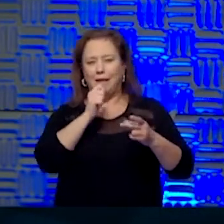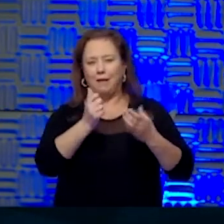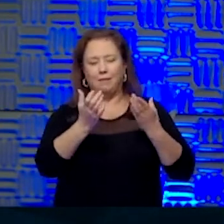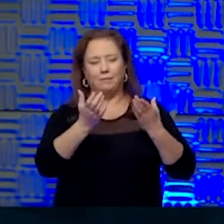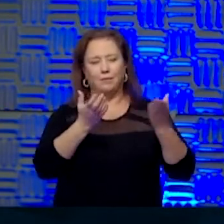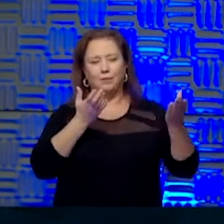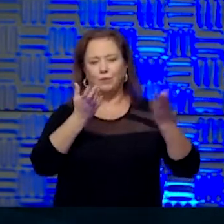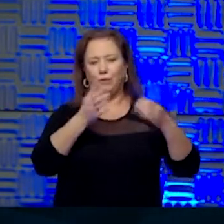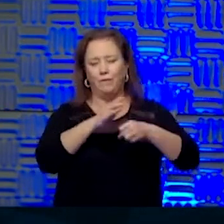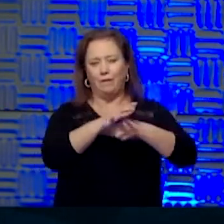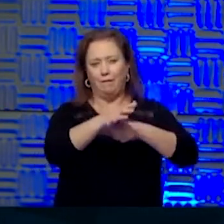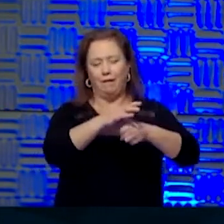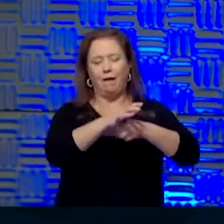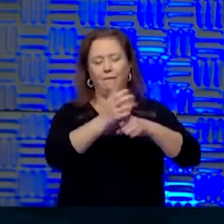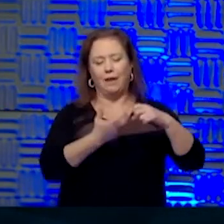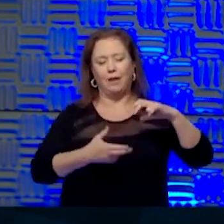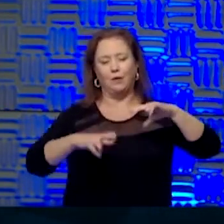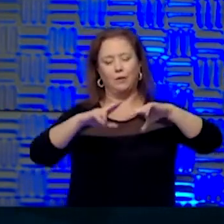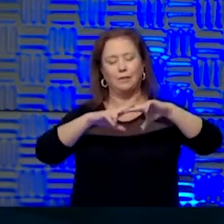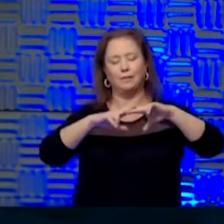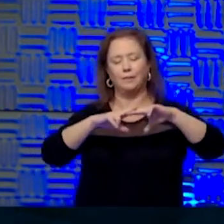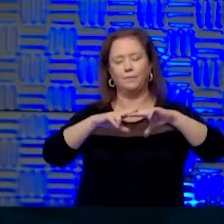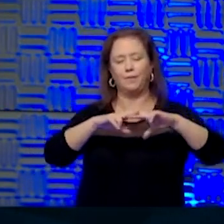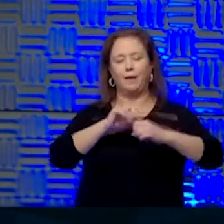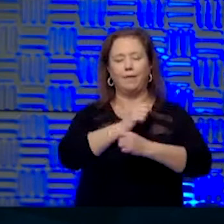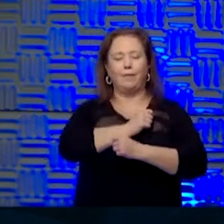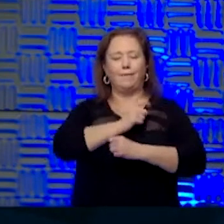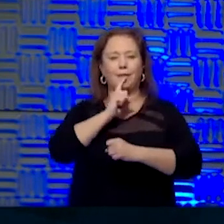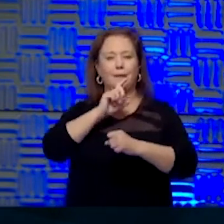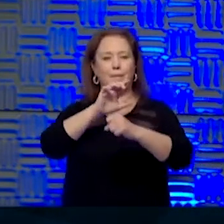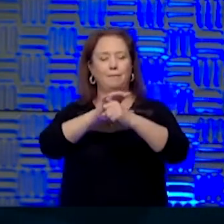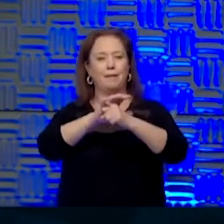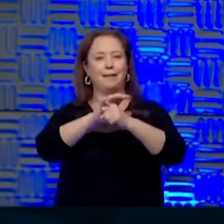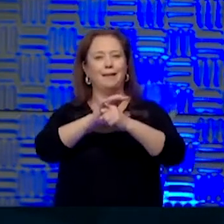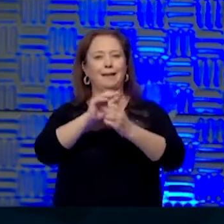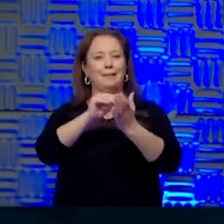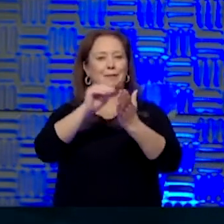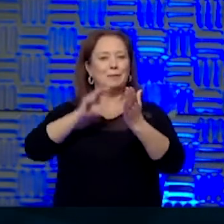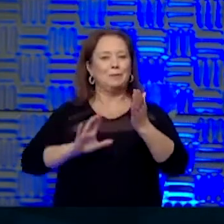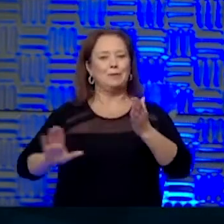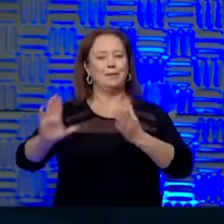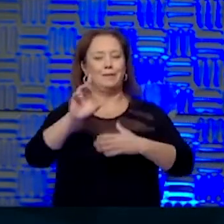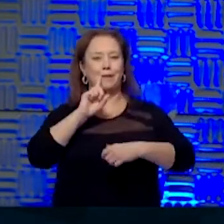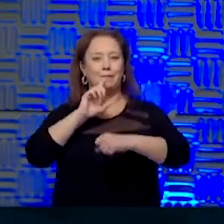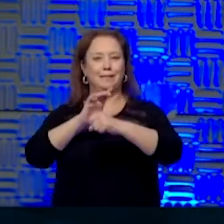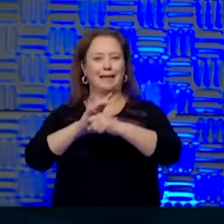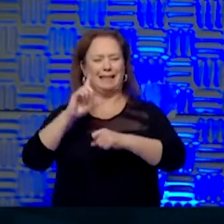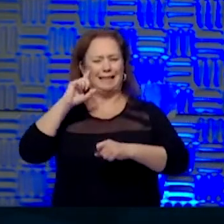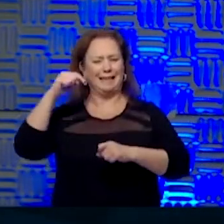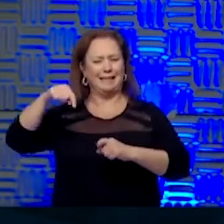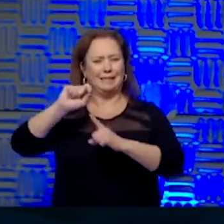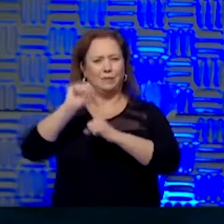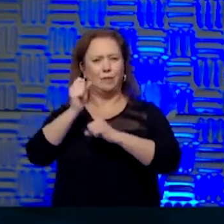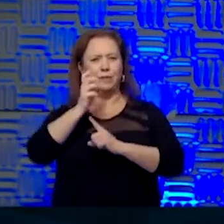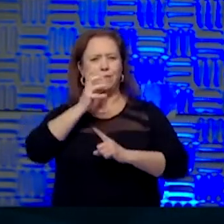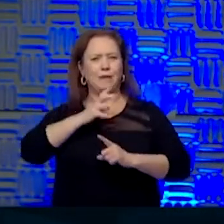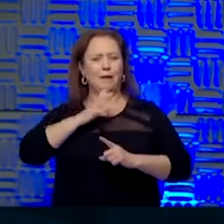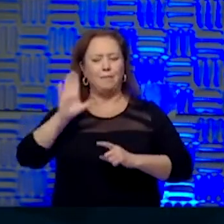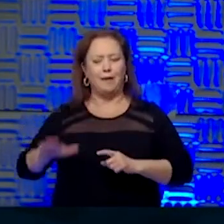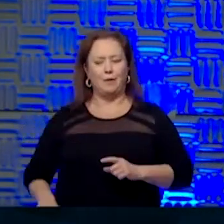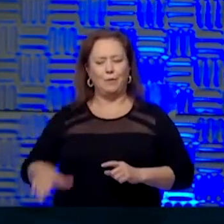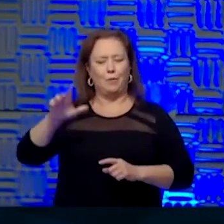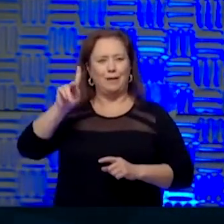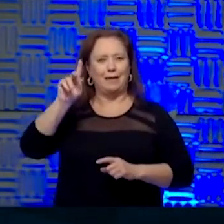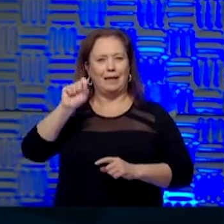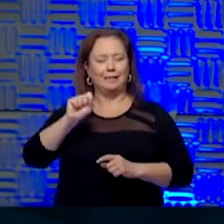only increases. And I love the commitment I heard from the students. I think in this case they were all female, all grew up in Kansas, and all